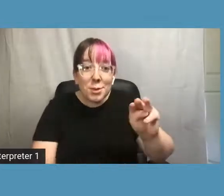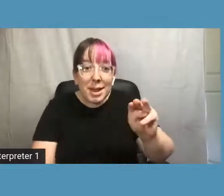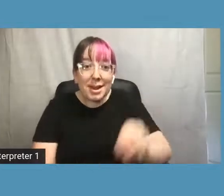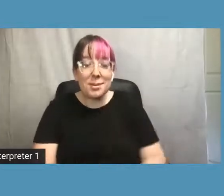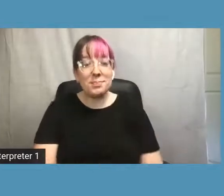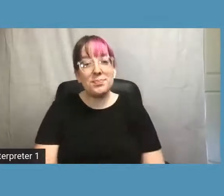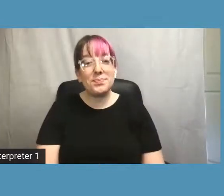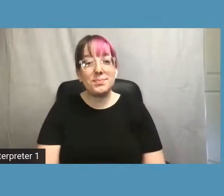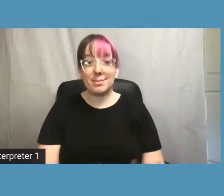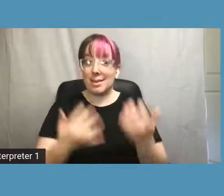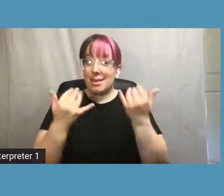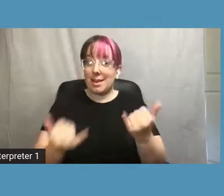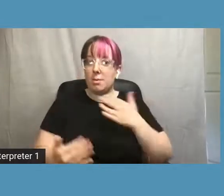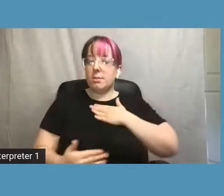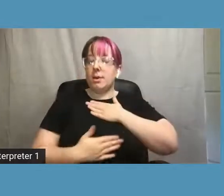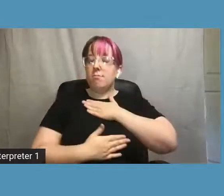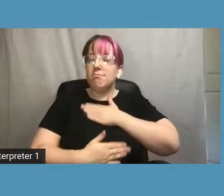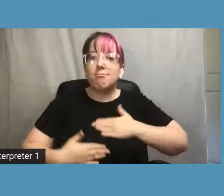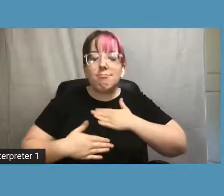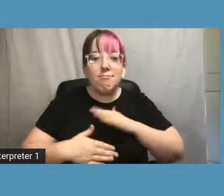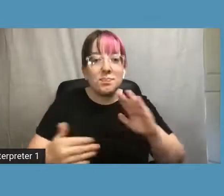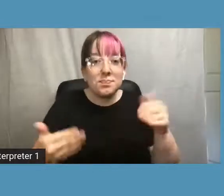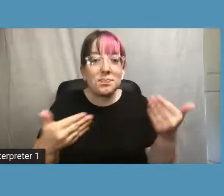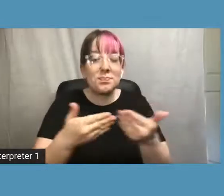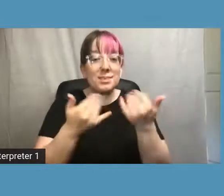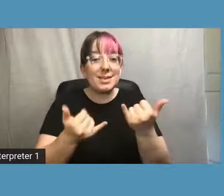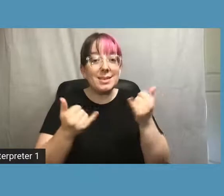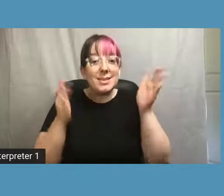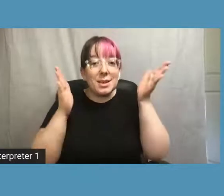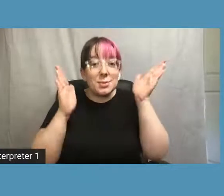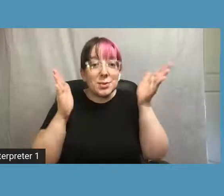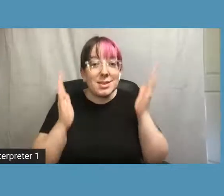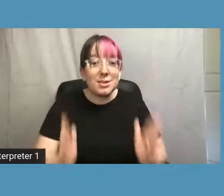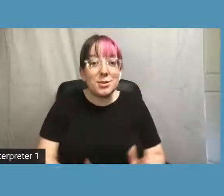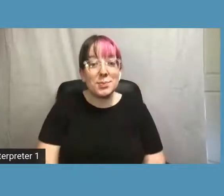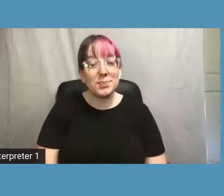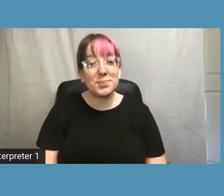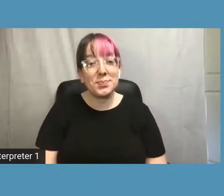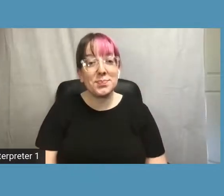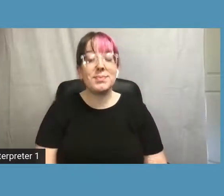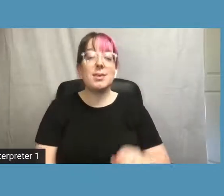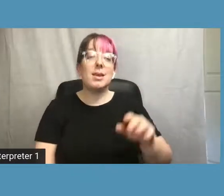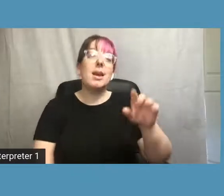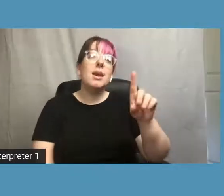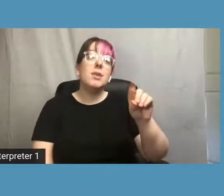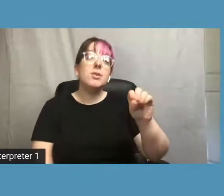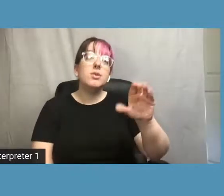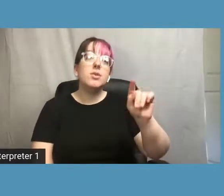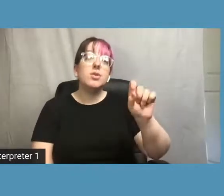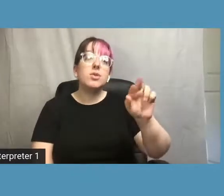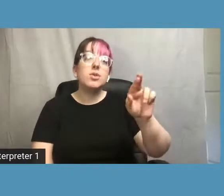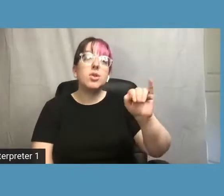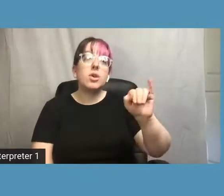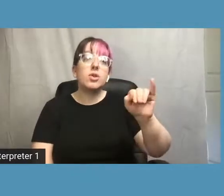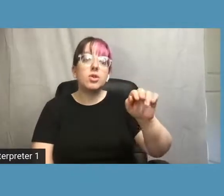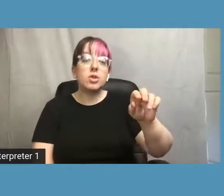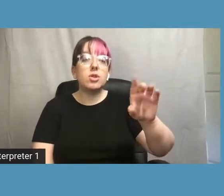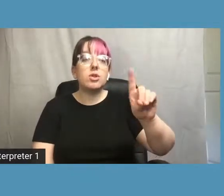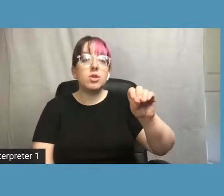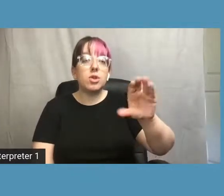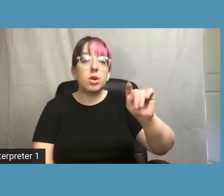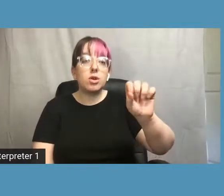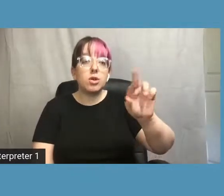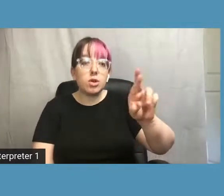now it is my pleasure to introduce today's presenter. Dr. Rene Cepeda is an independent